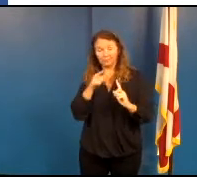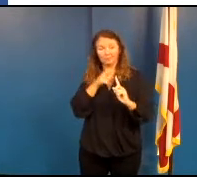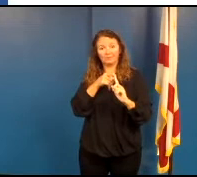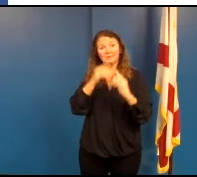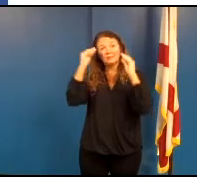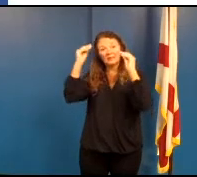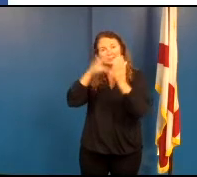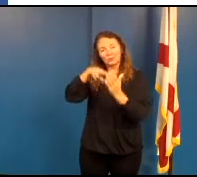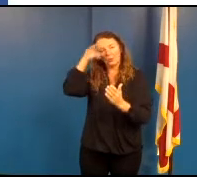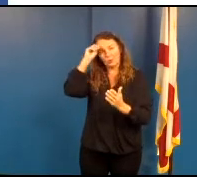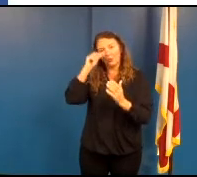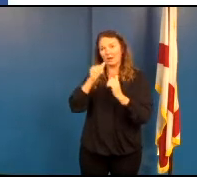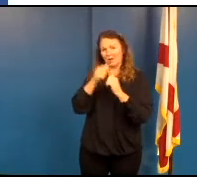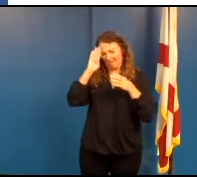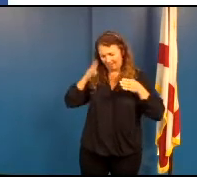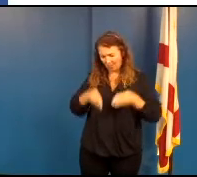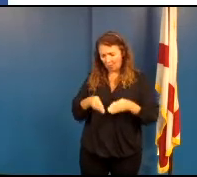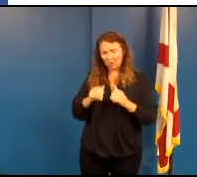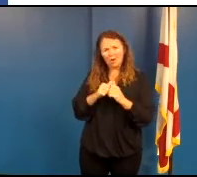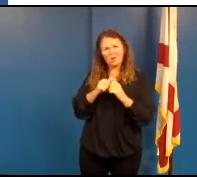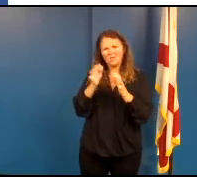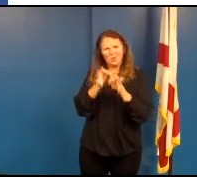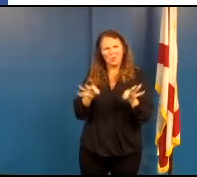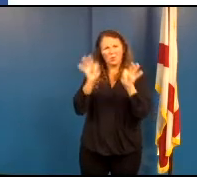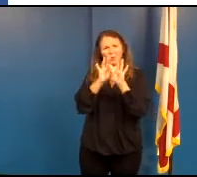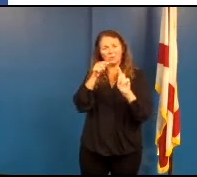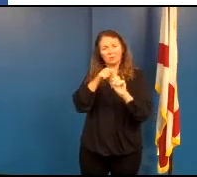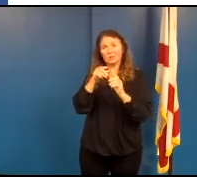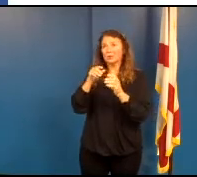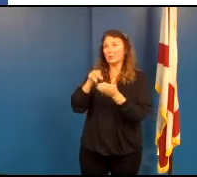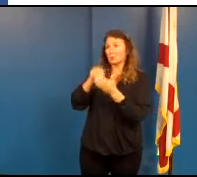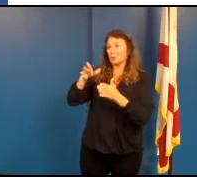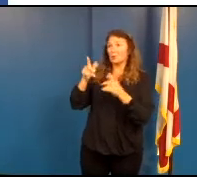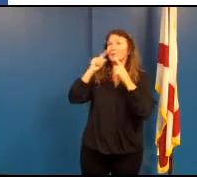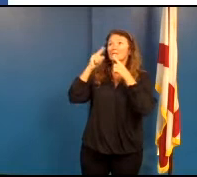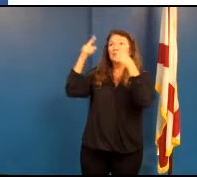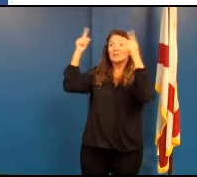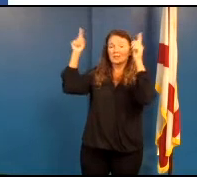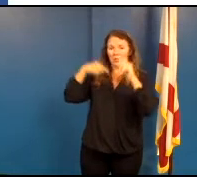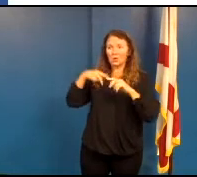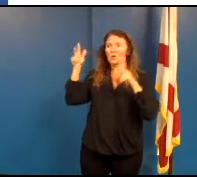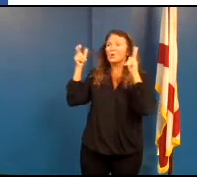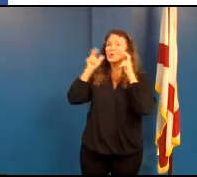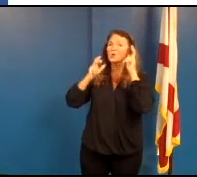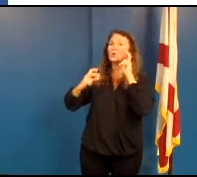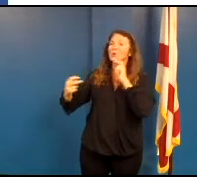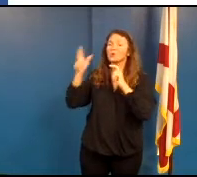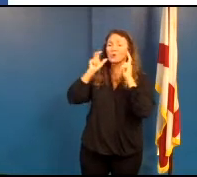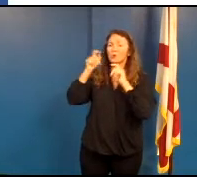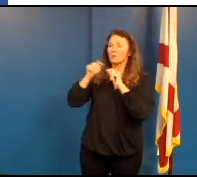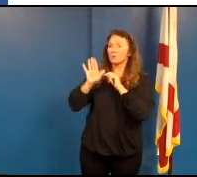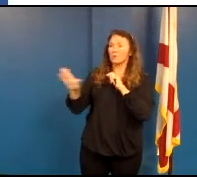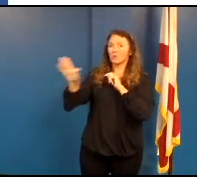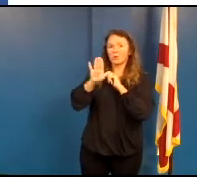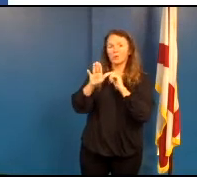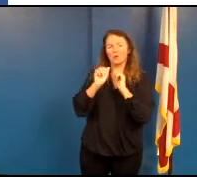and learning. The focus of teaching and learning is so critical. Student success. We heard from you about articulation and